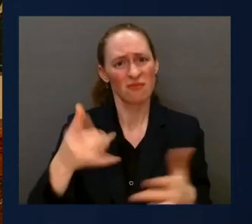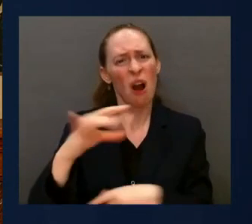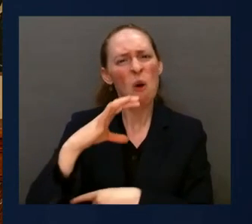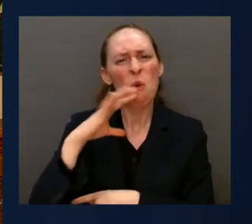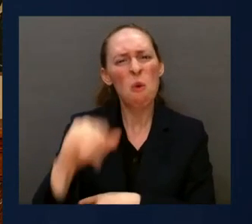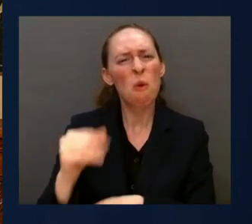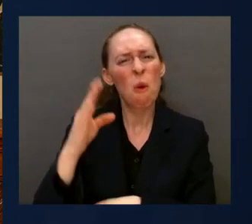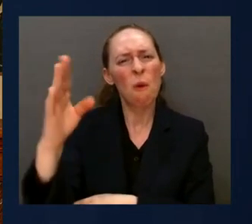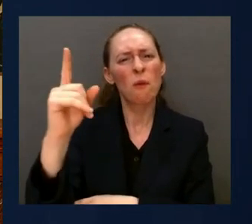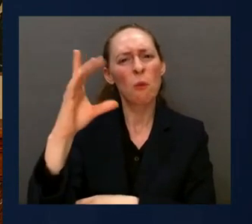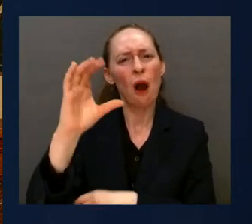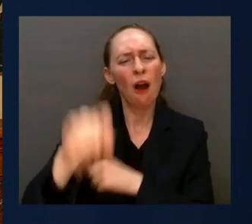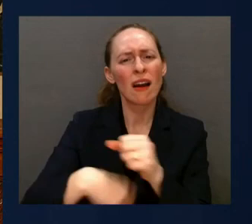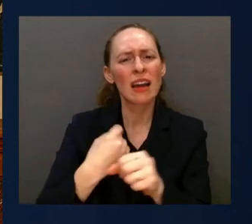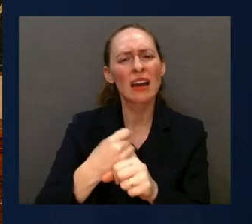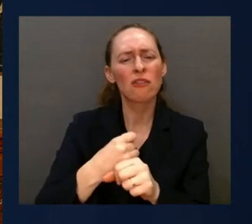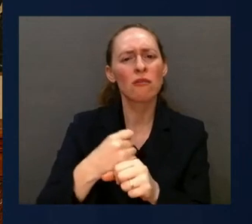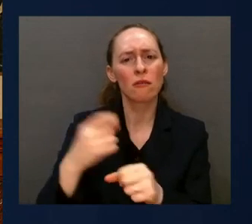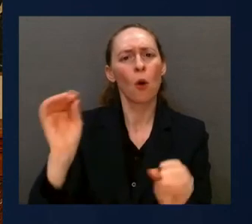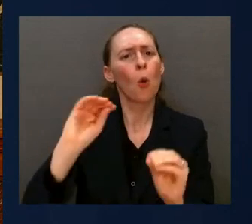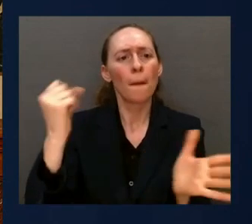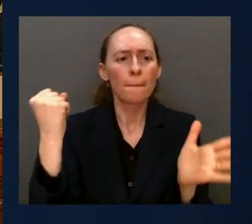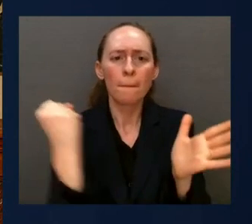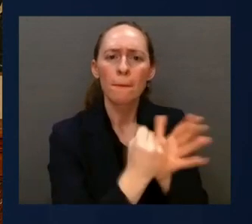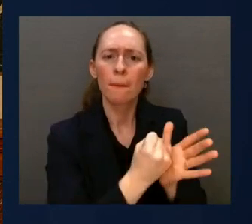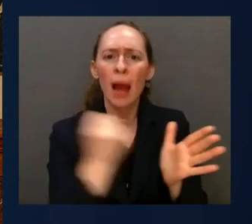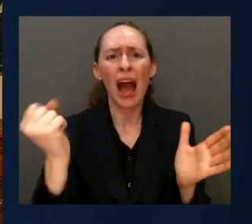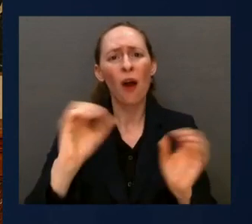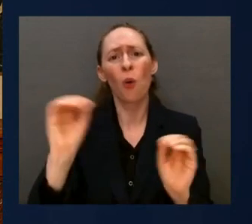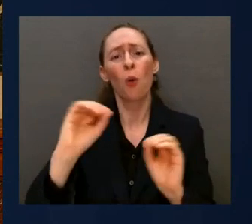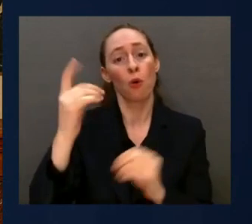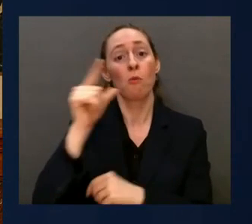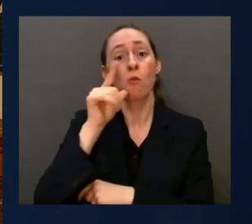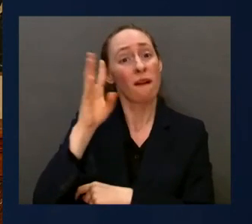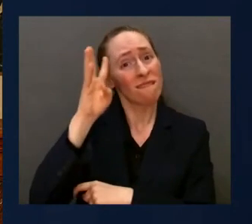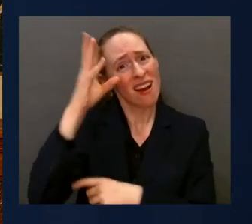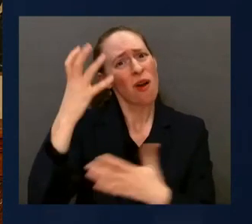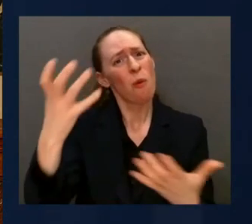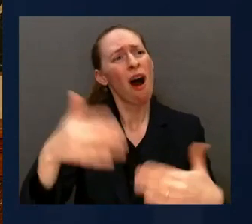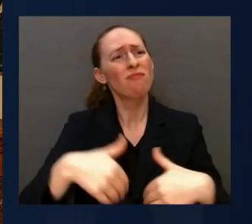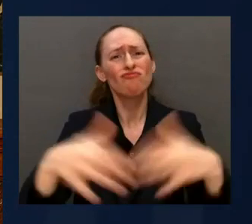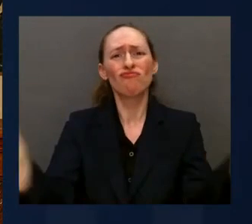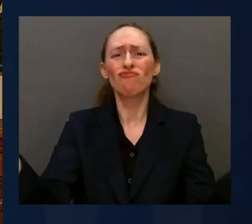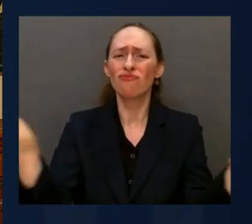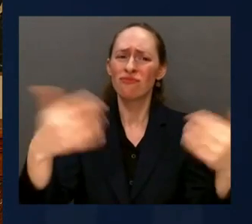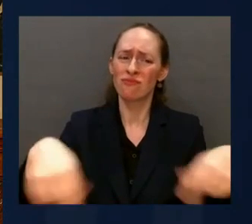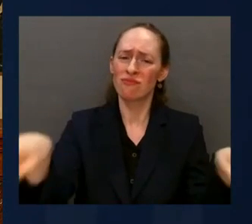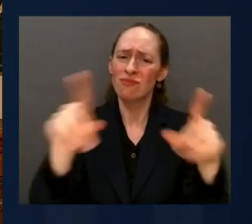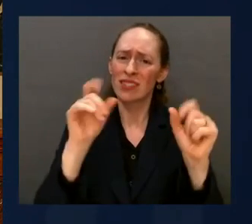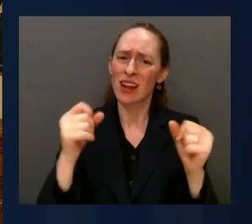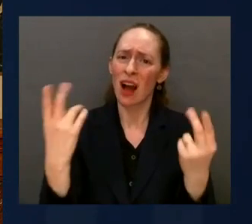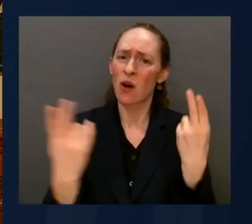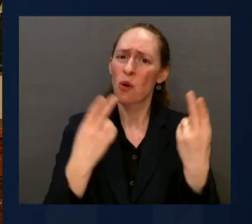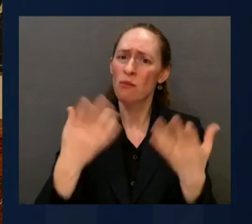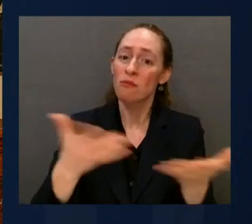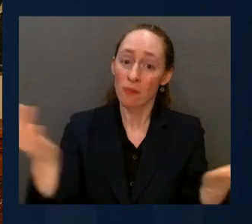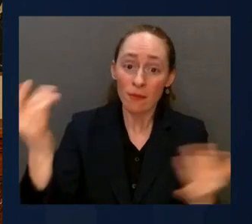everyone. It cost the drug companies roughly $10 a vial to make that